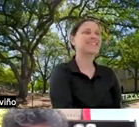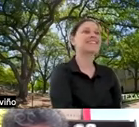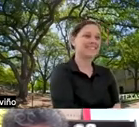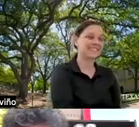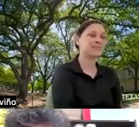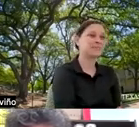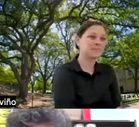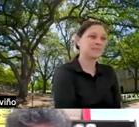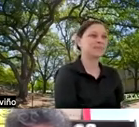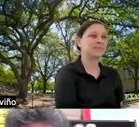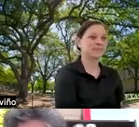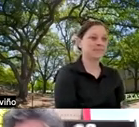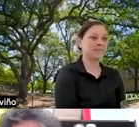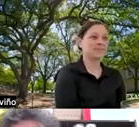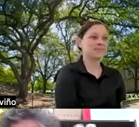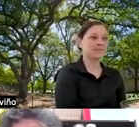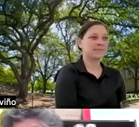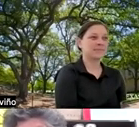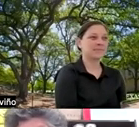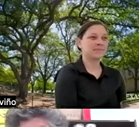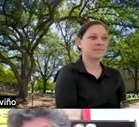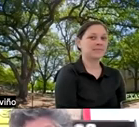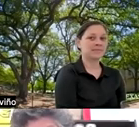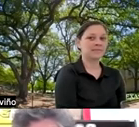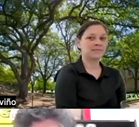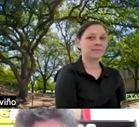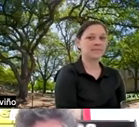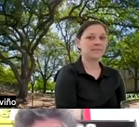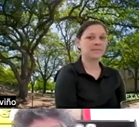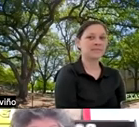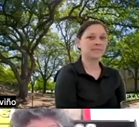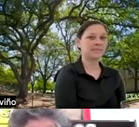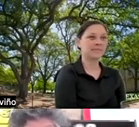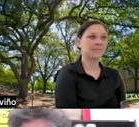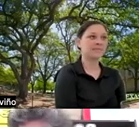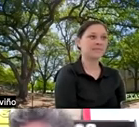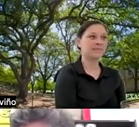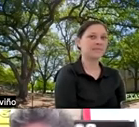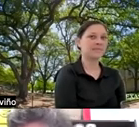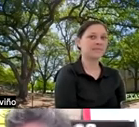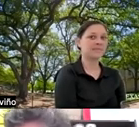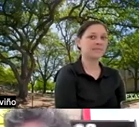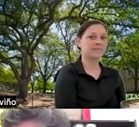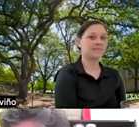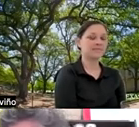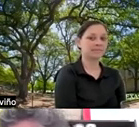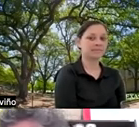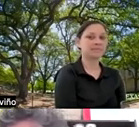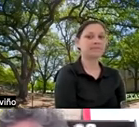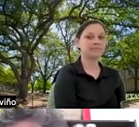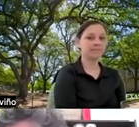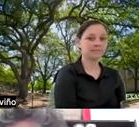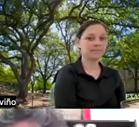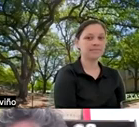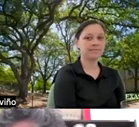very much. A reminder to the council members, our next meeting is Friday, July 21st from 11